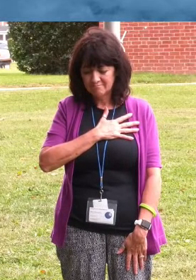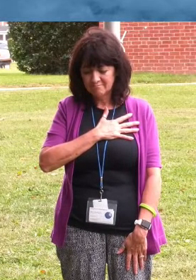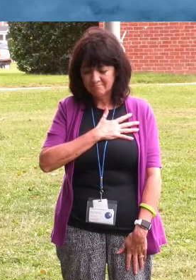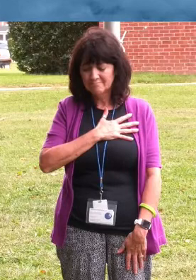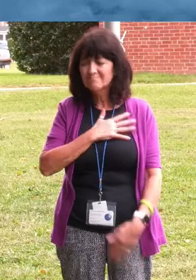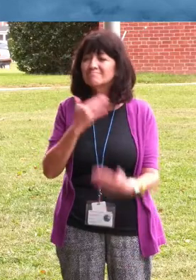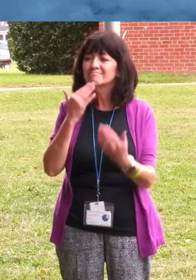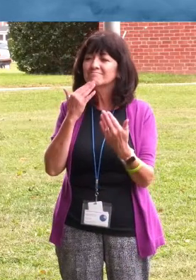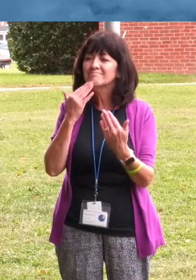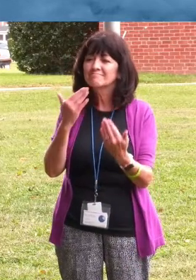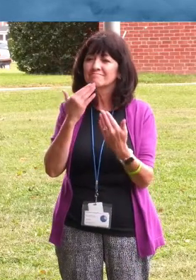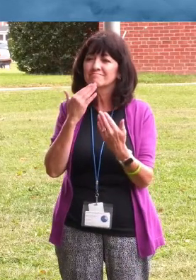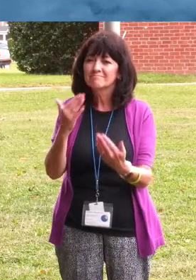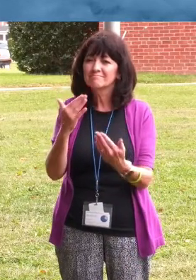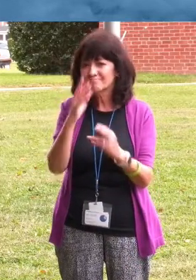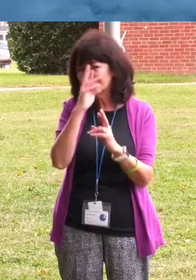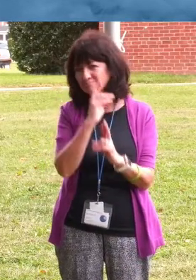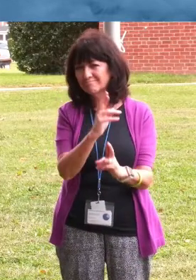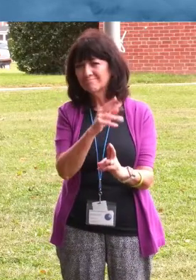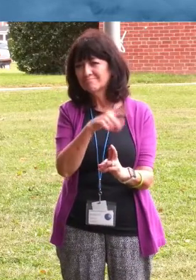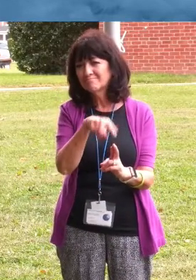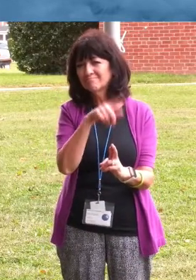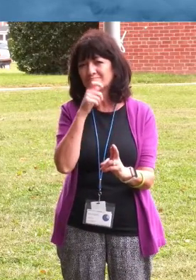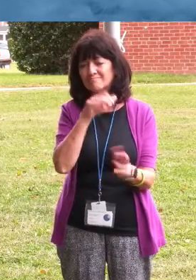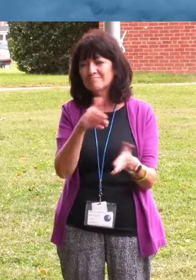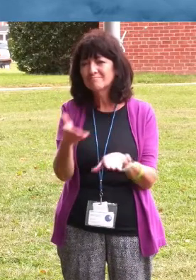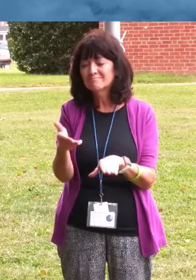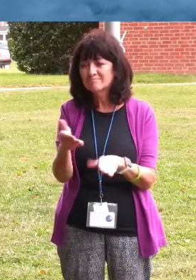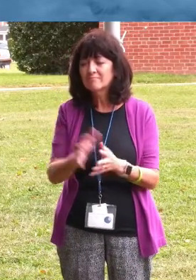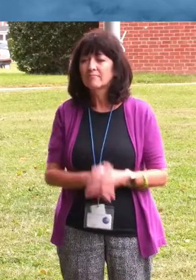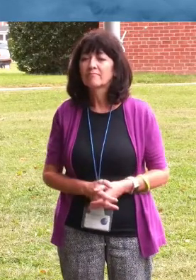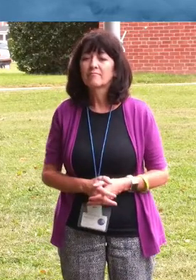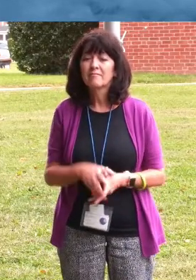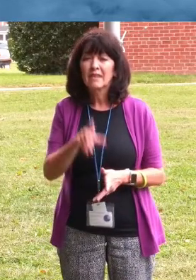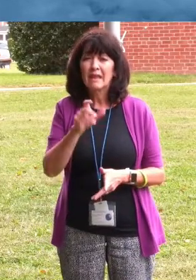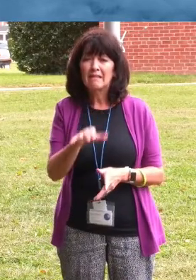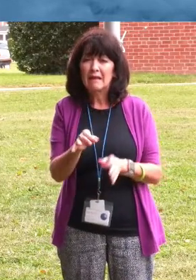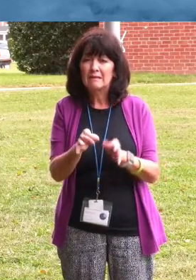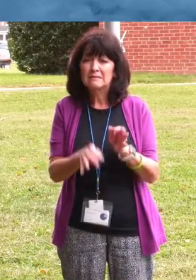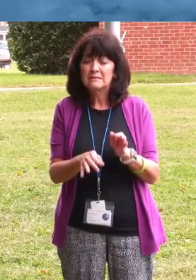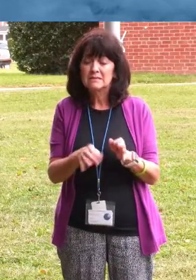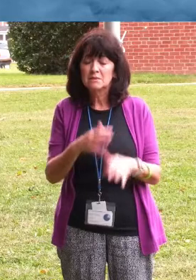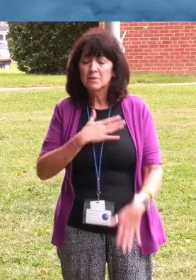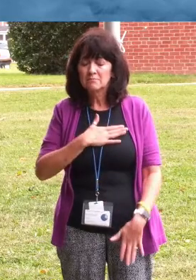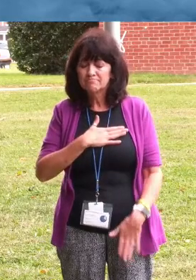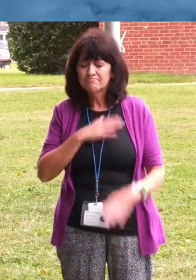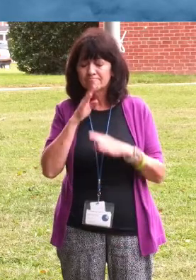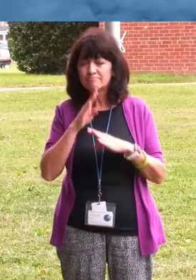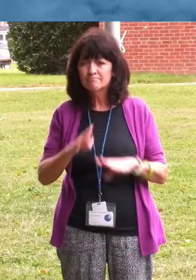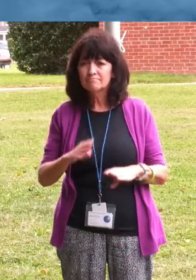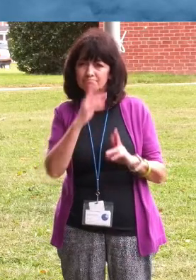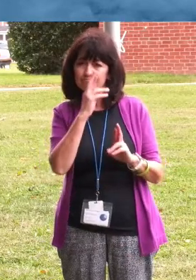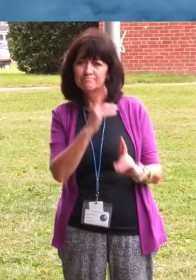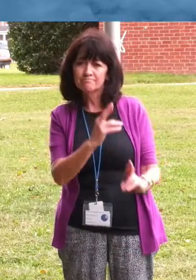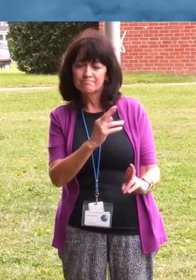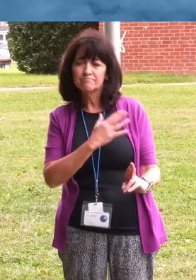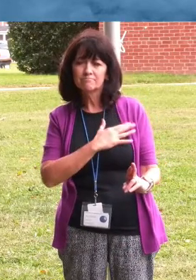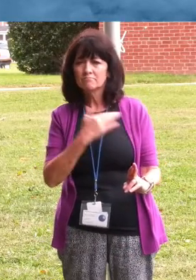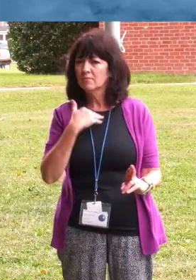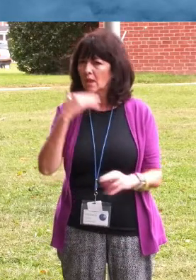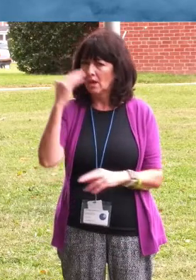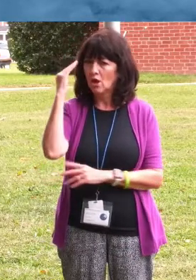Thank you. Beyond this simple remembrance, I know that the staff at DHCI takes each and